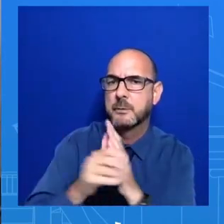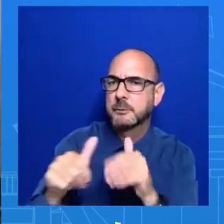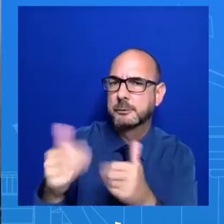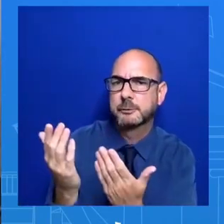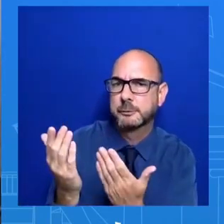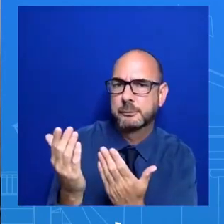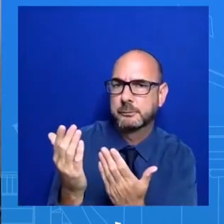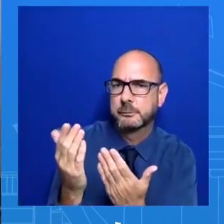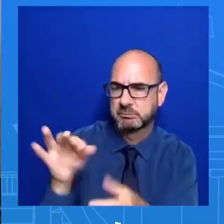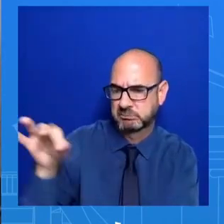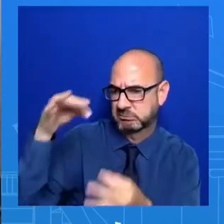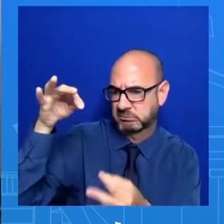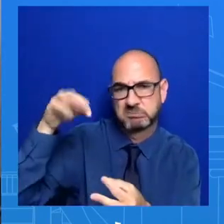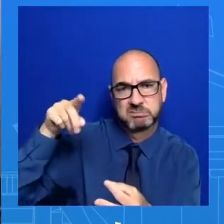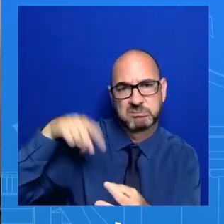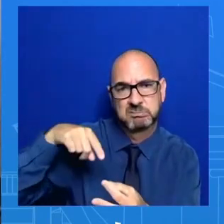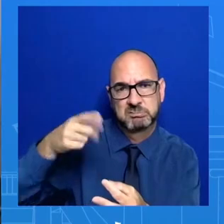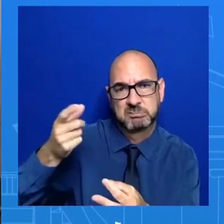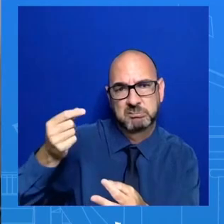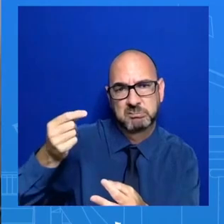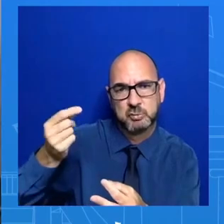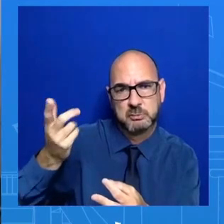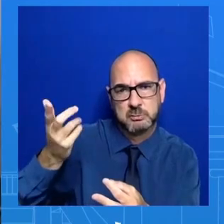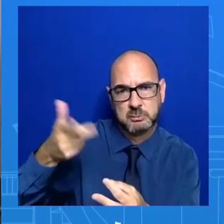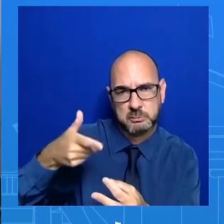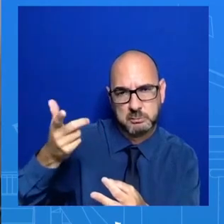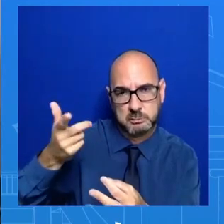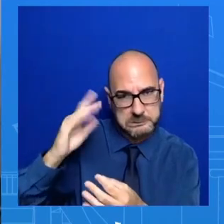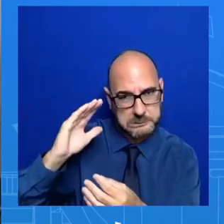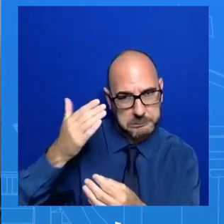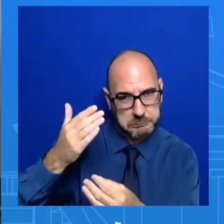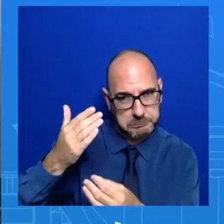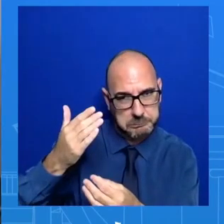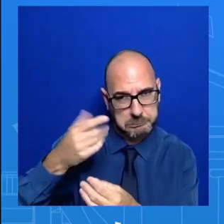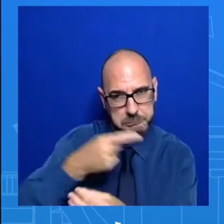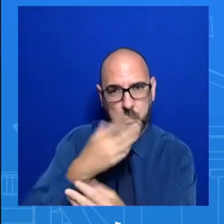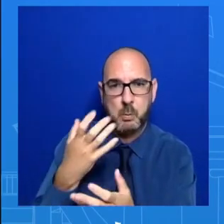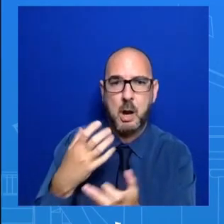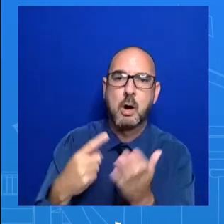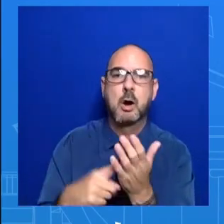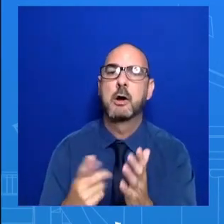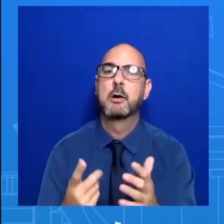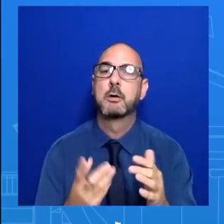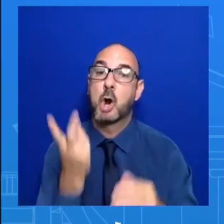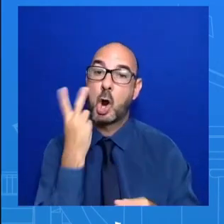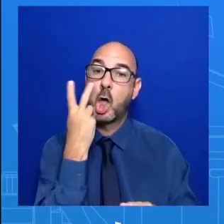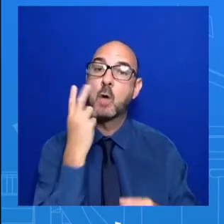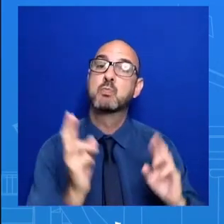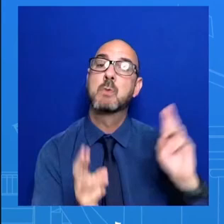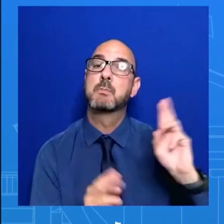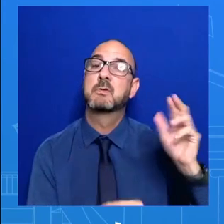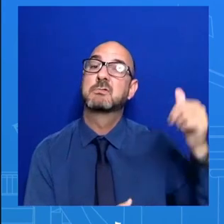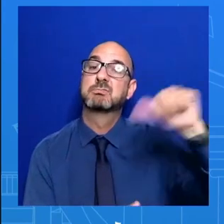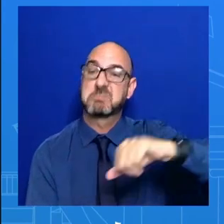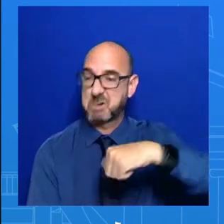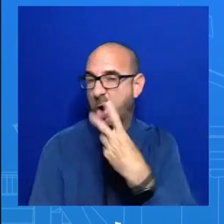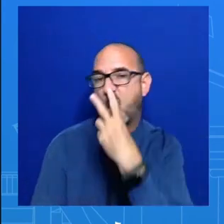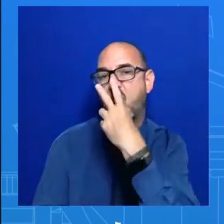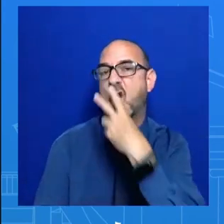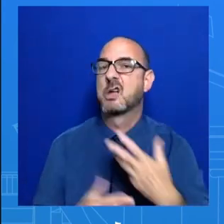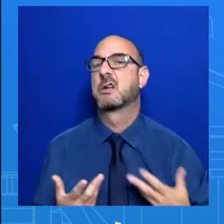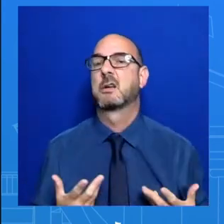try to show Americans that Democrats care about the border? I mean, I don't know how cynical. I don't understand how that would be cynical